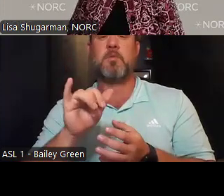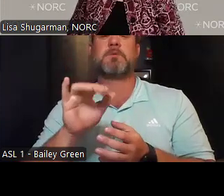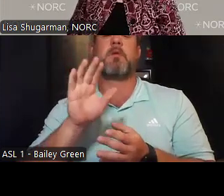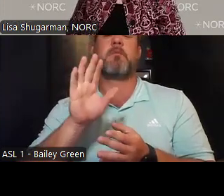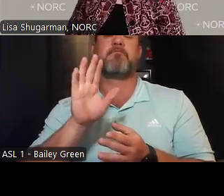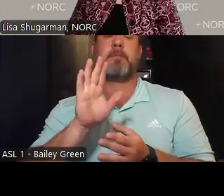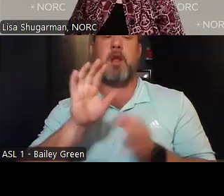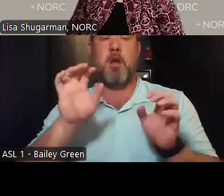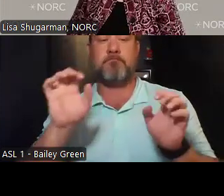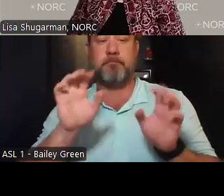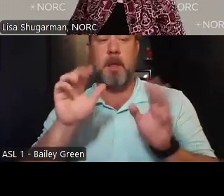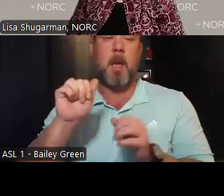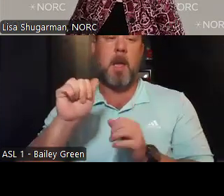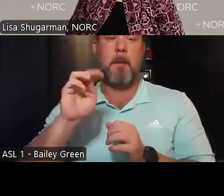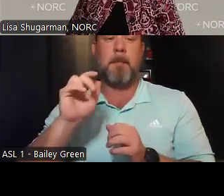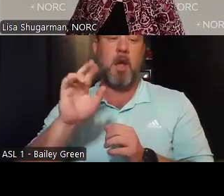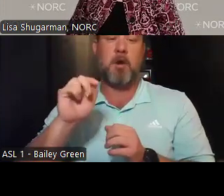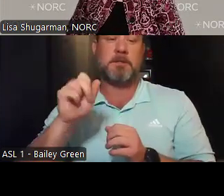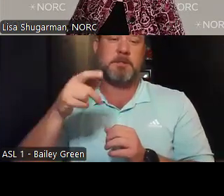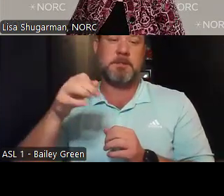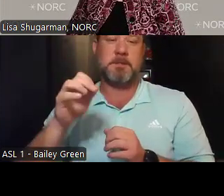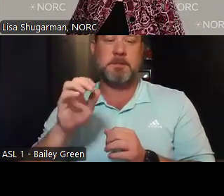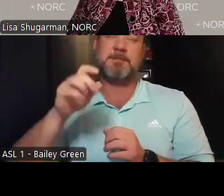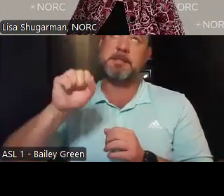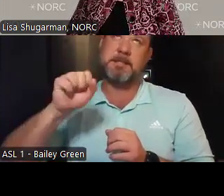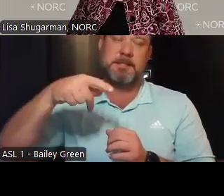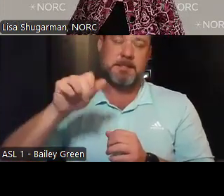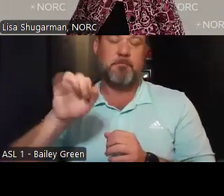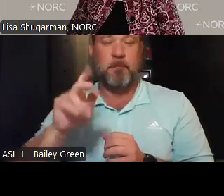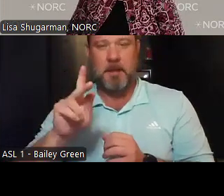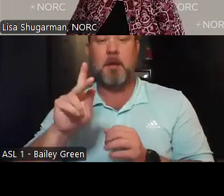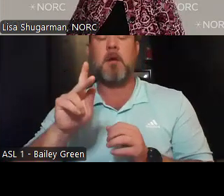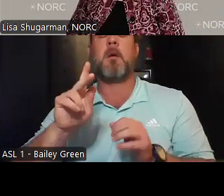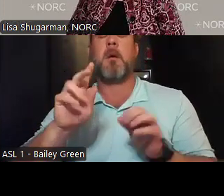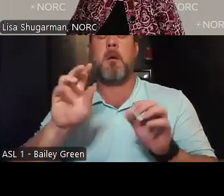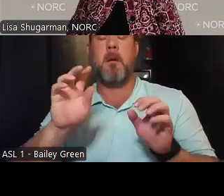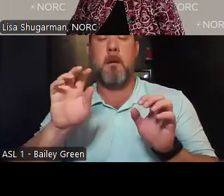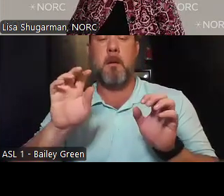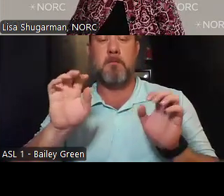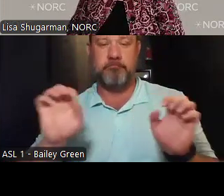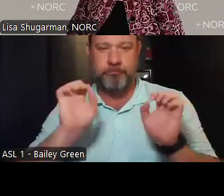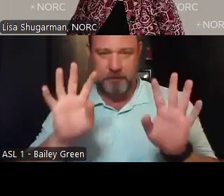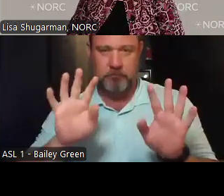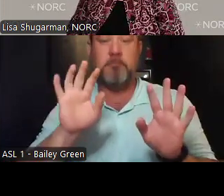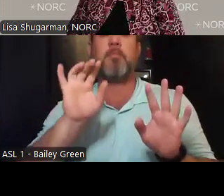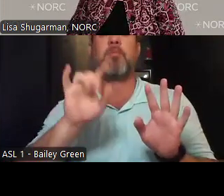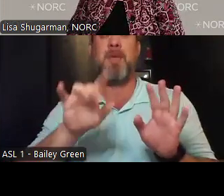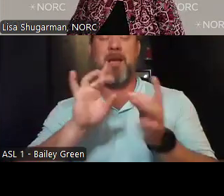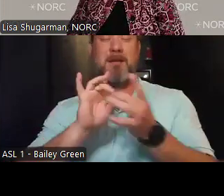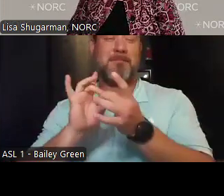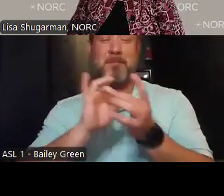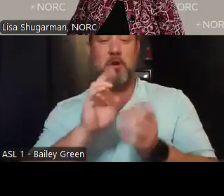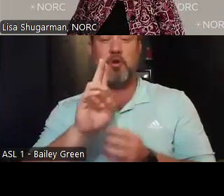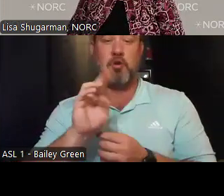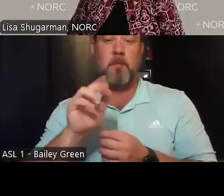a nationally representative probability-based panel. The survey, designed in collaboration with UMass